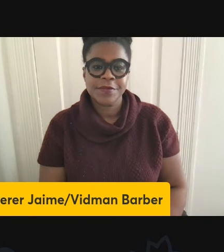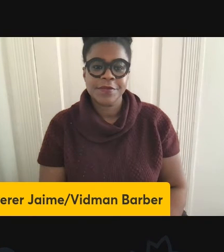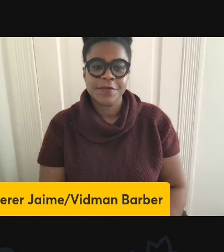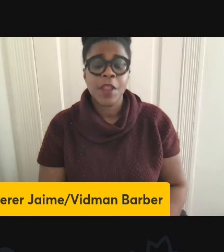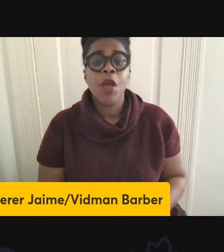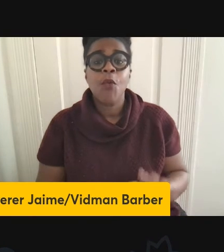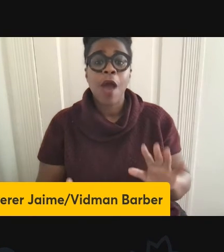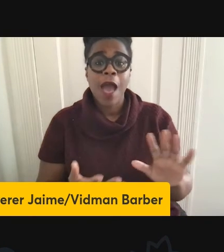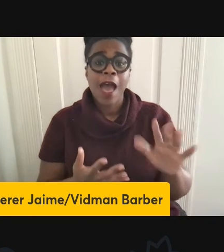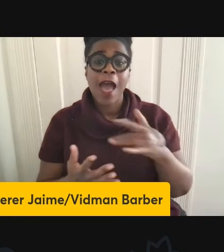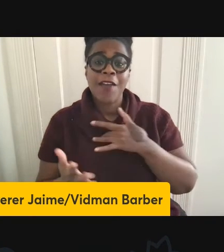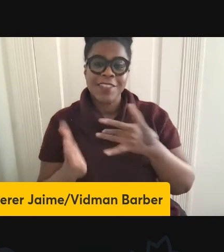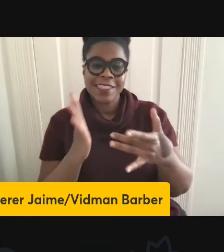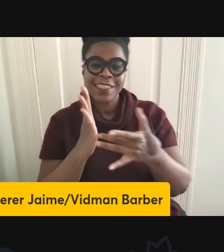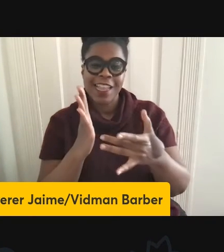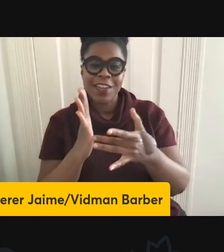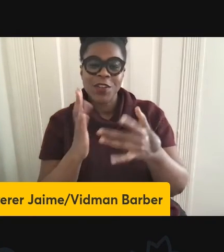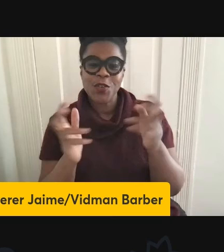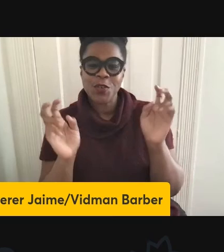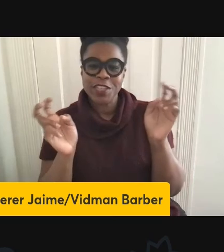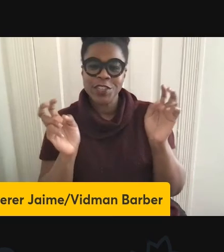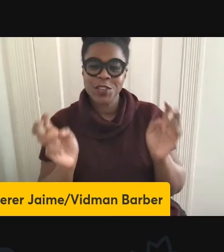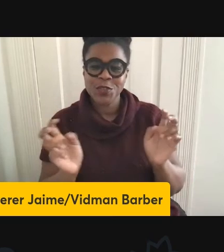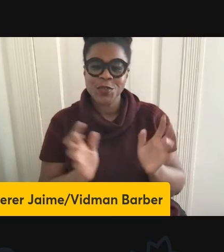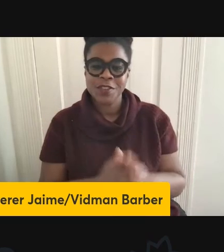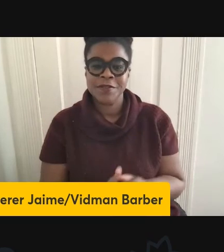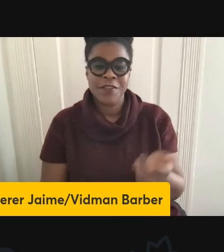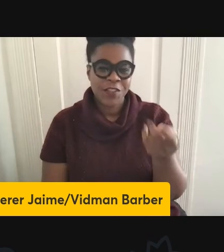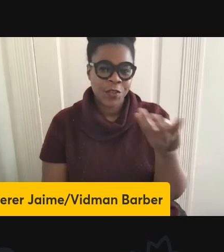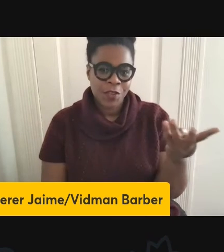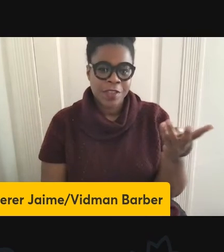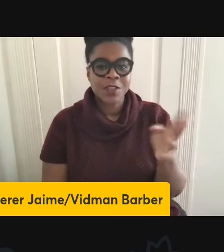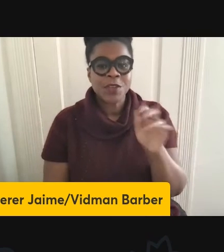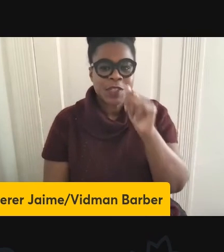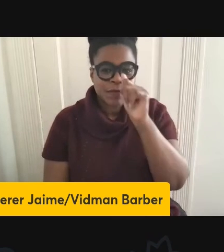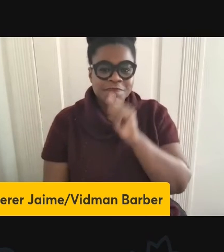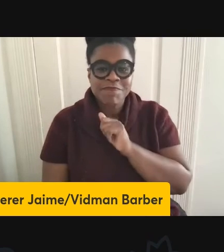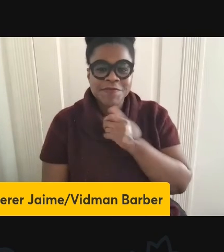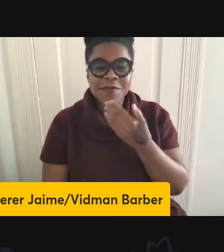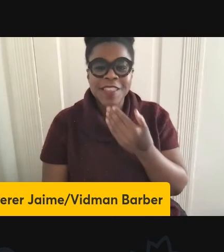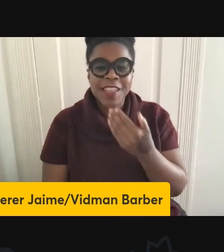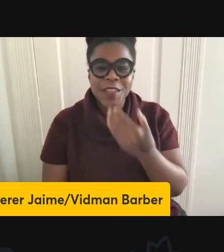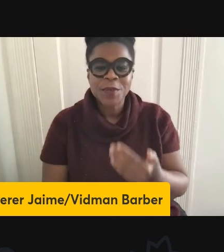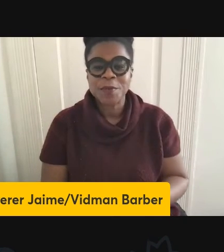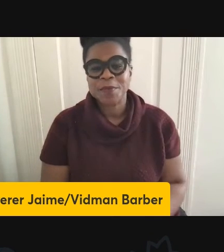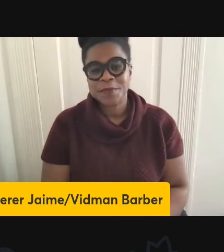We're having a few technical issues, so just bear with us, please. Thank you.